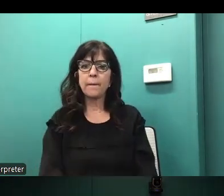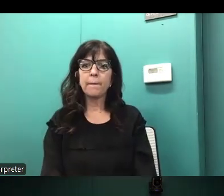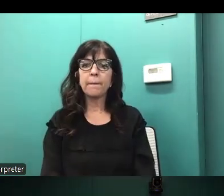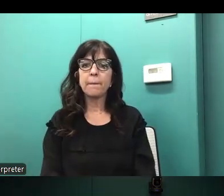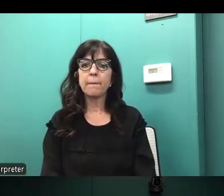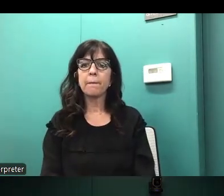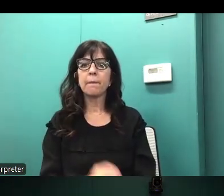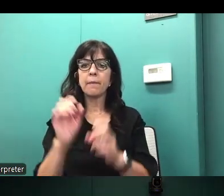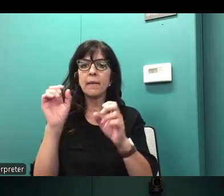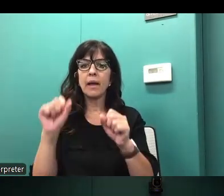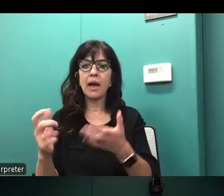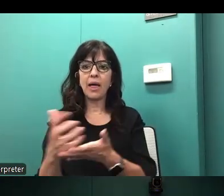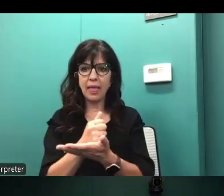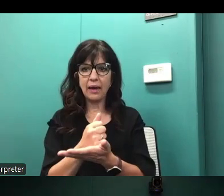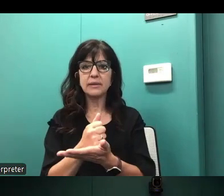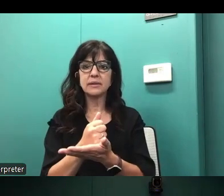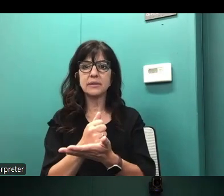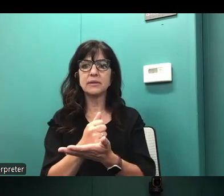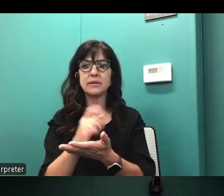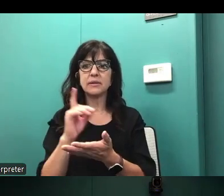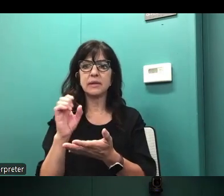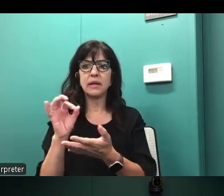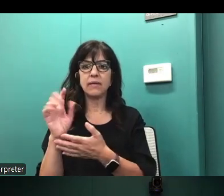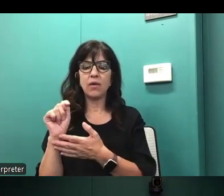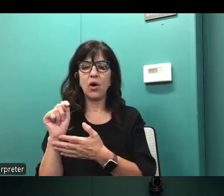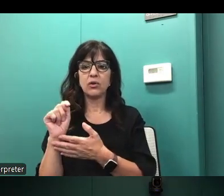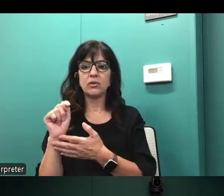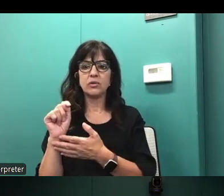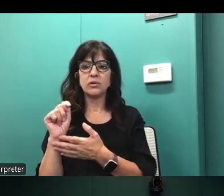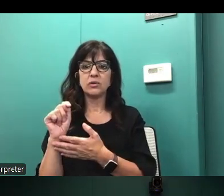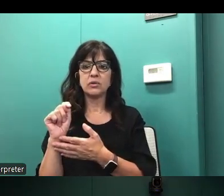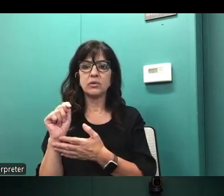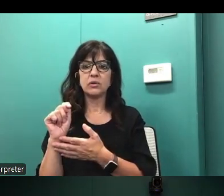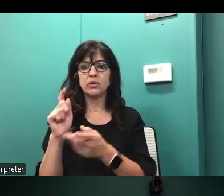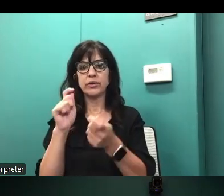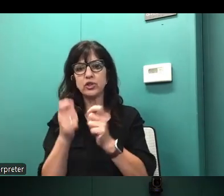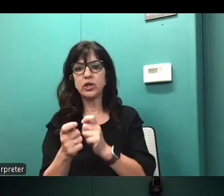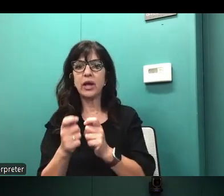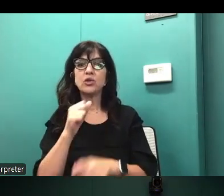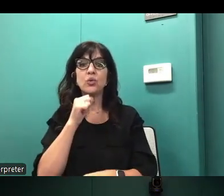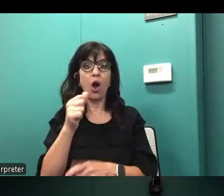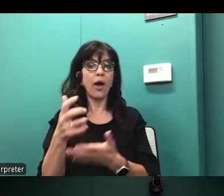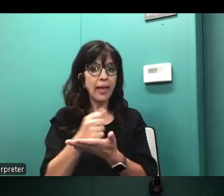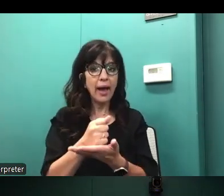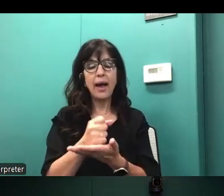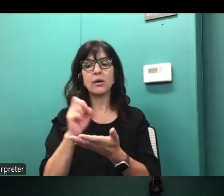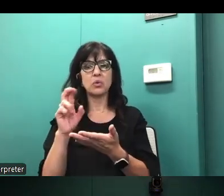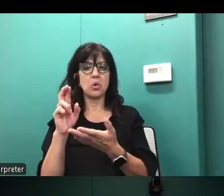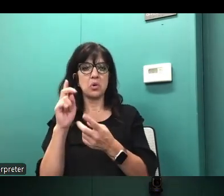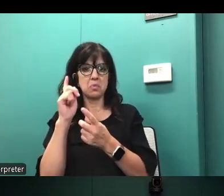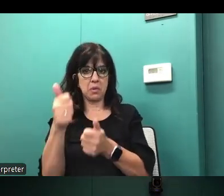So you can collect by default. And then you can change it to not collect or